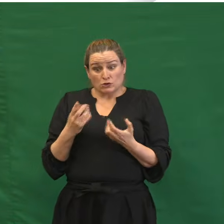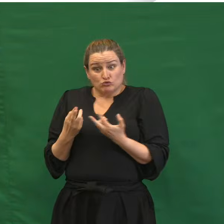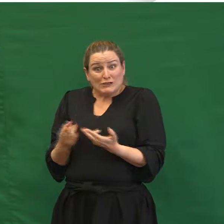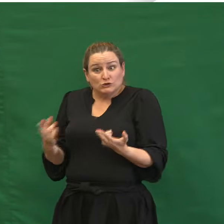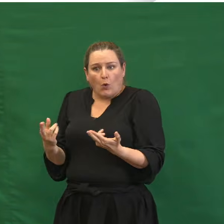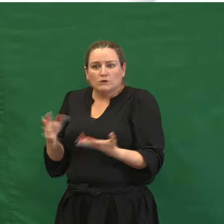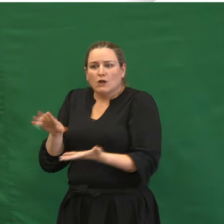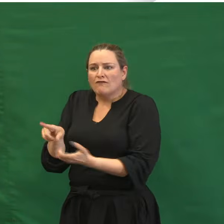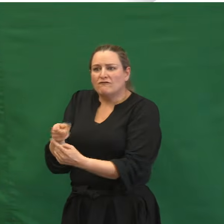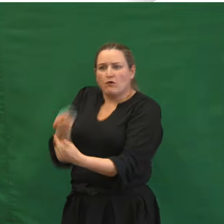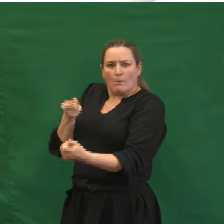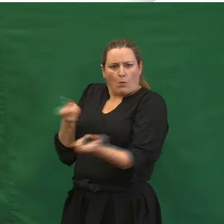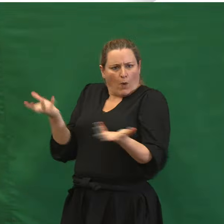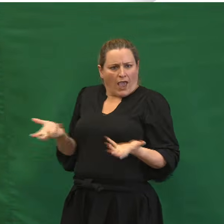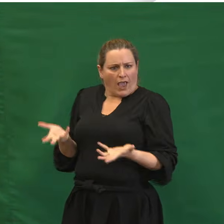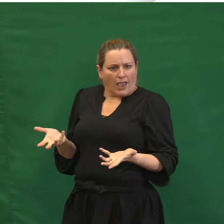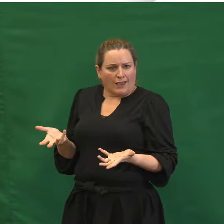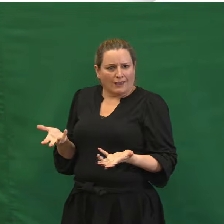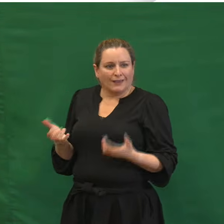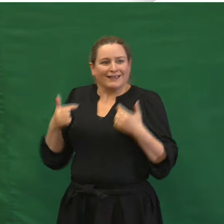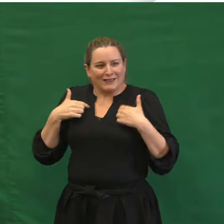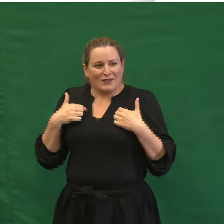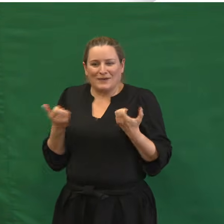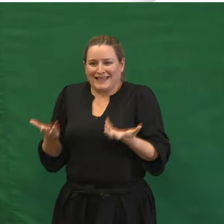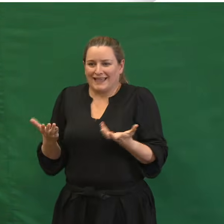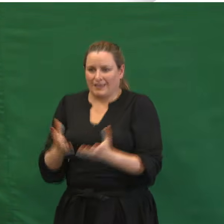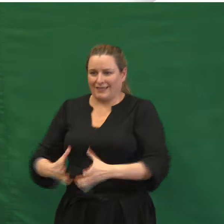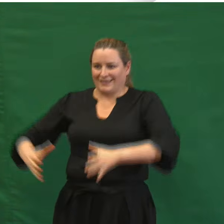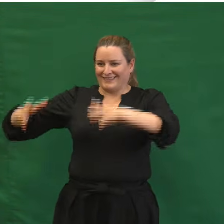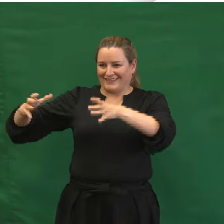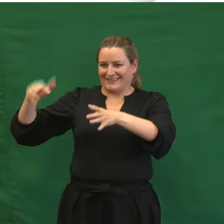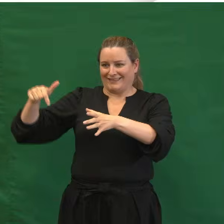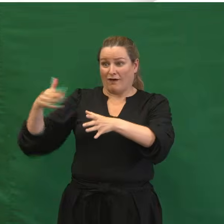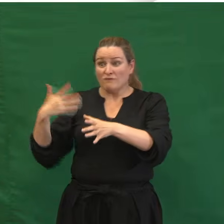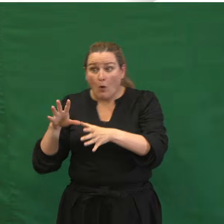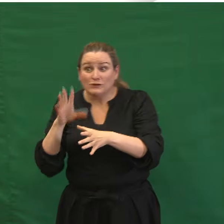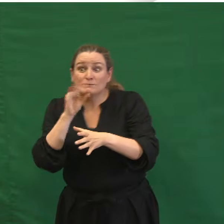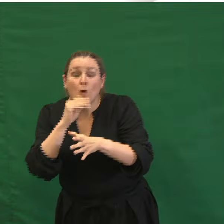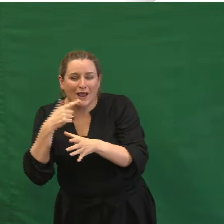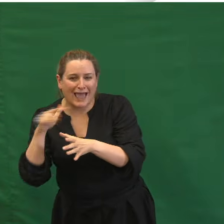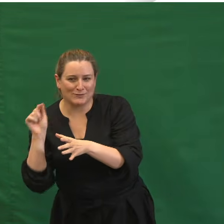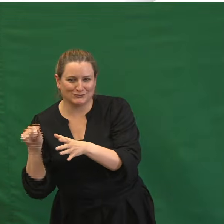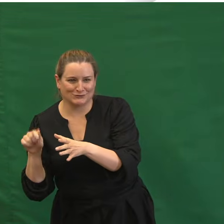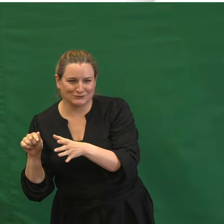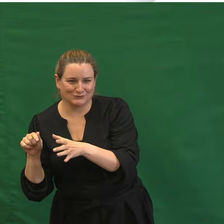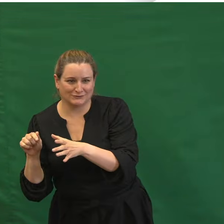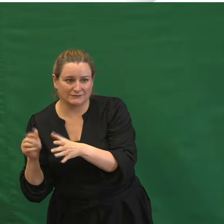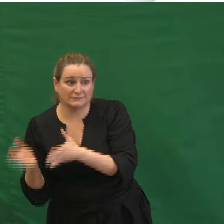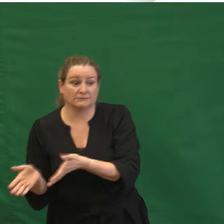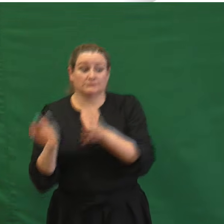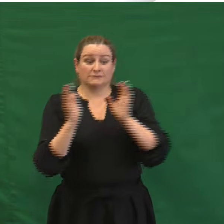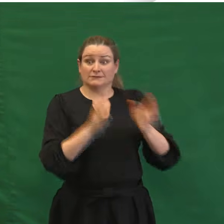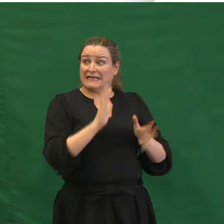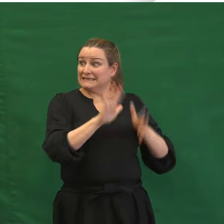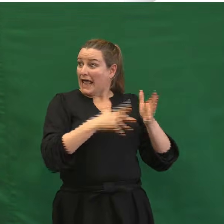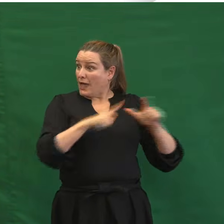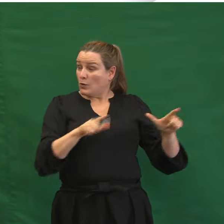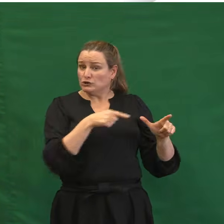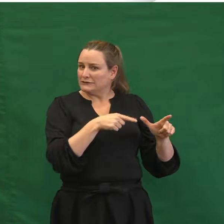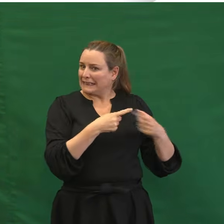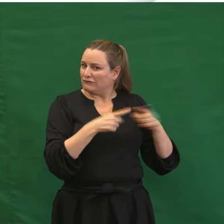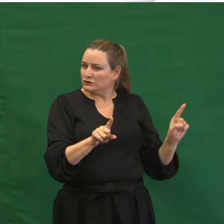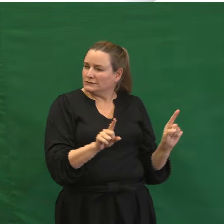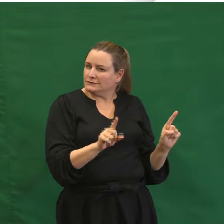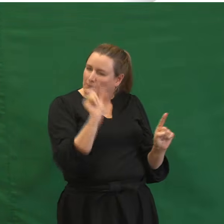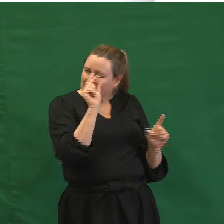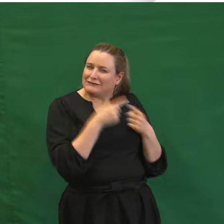resources. And for that, you have a repository and you've got certain things. For sign language, you need additional type of infrastructure that's a little